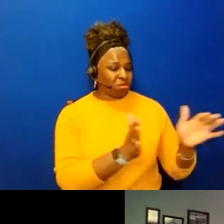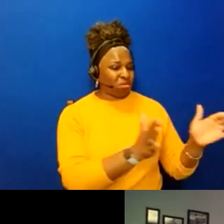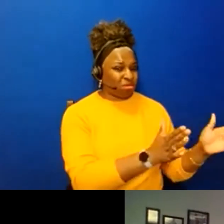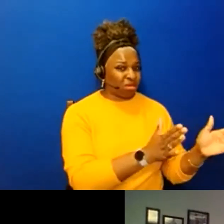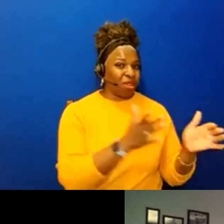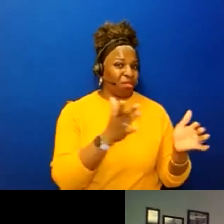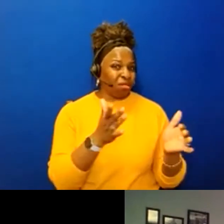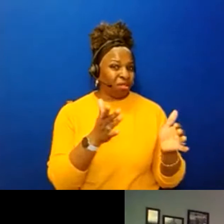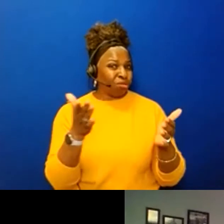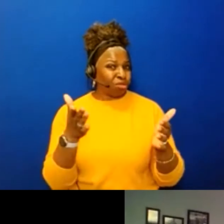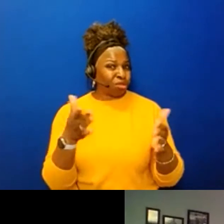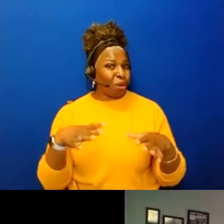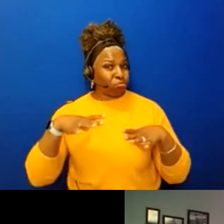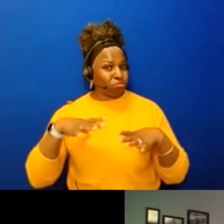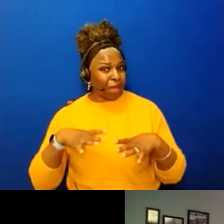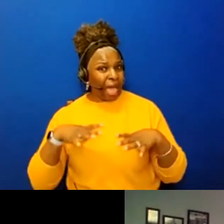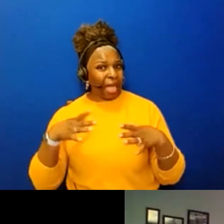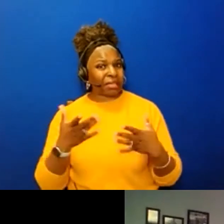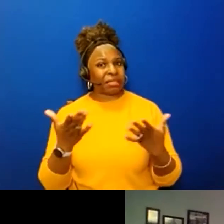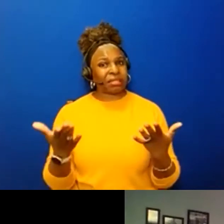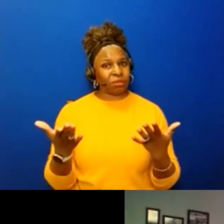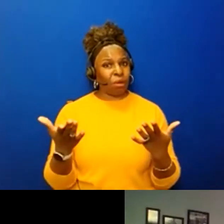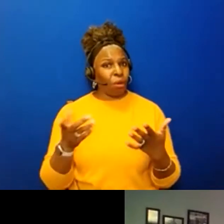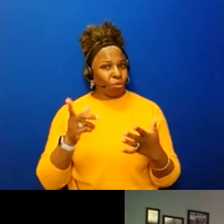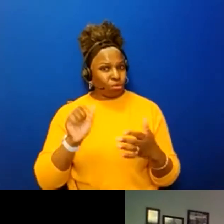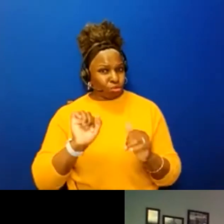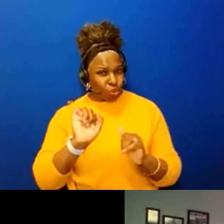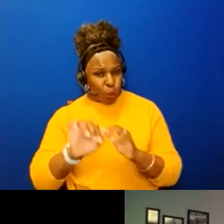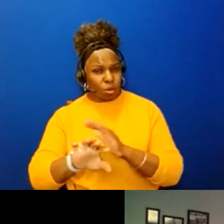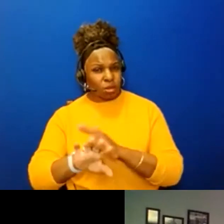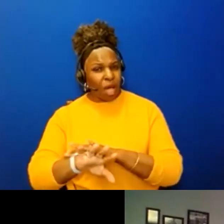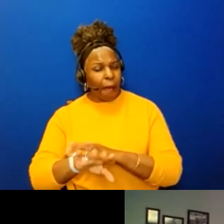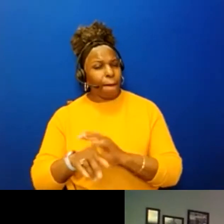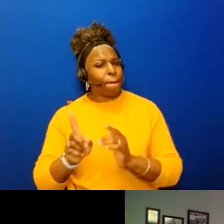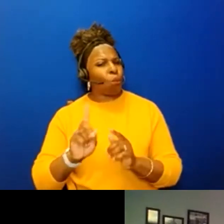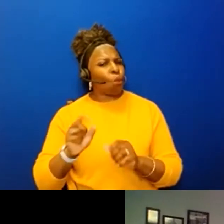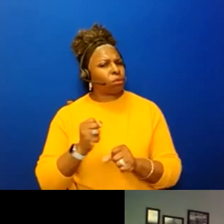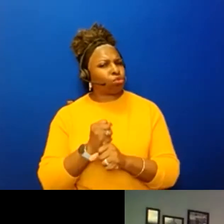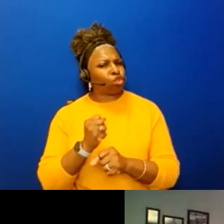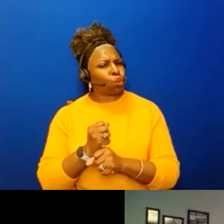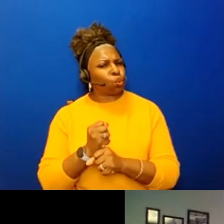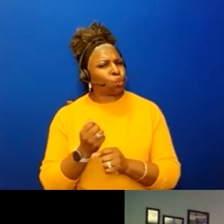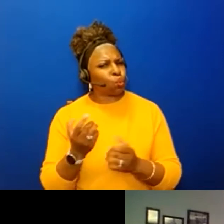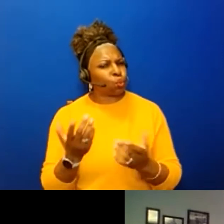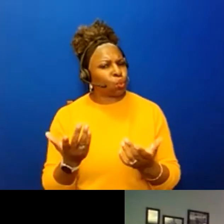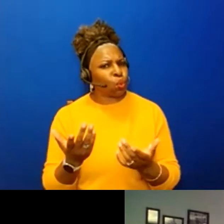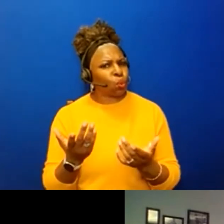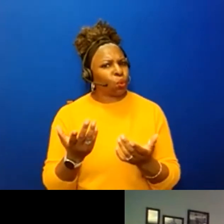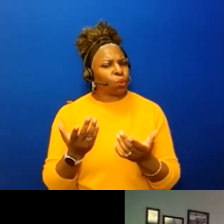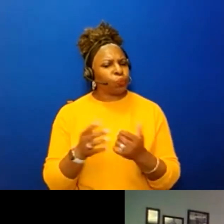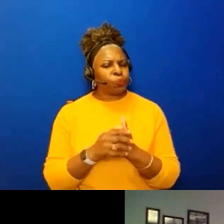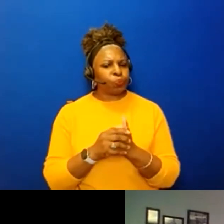find, well, challenge would be the dealing with difficulties can give you confidence, but what else do you think it gives you, for